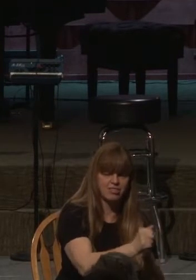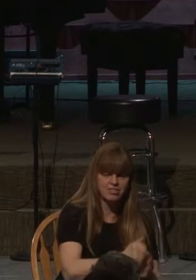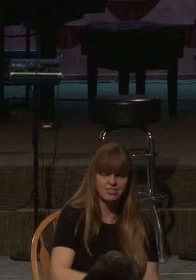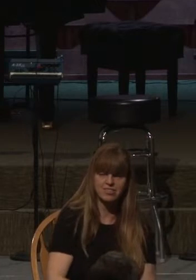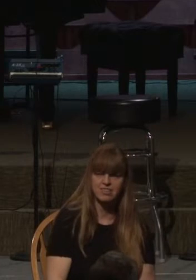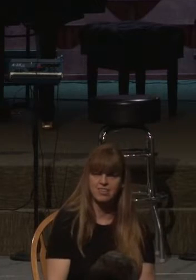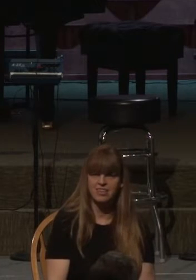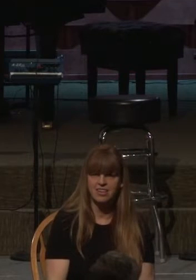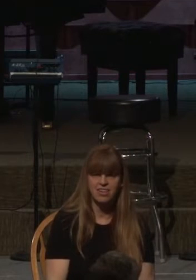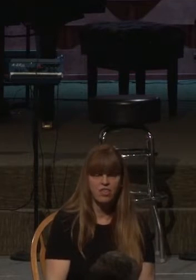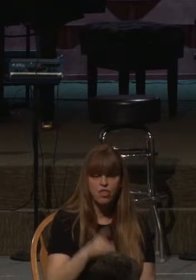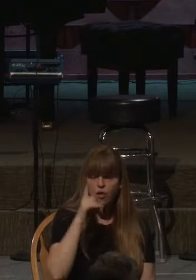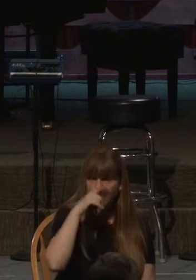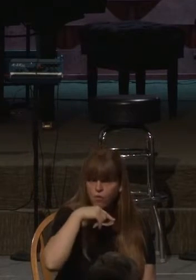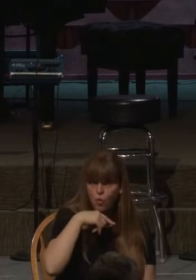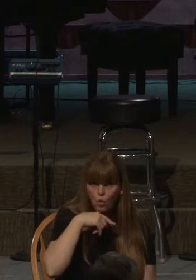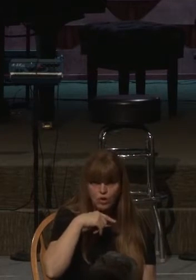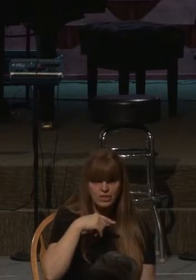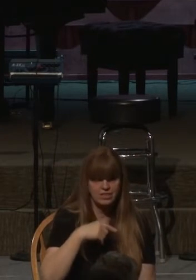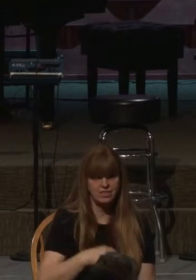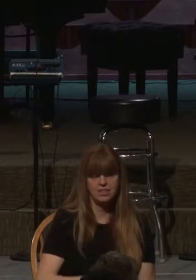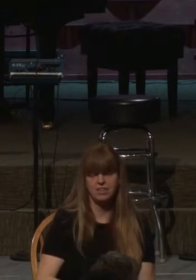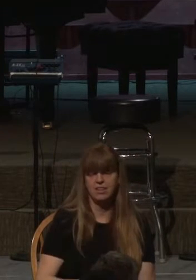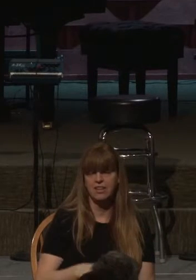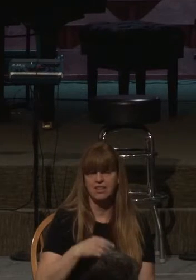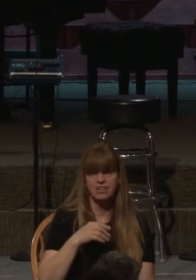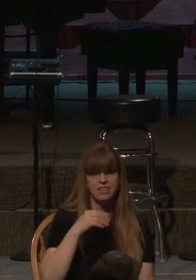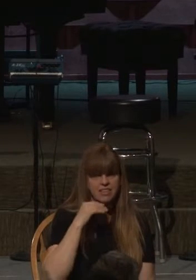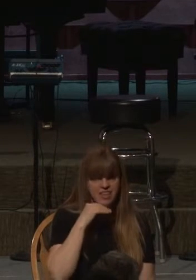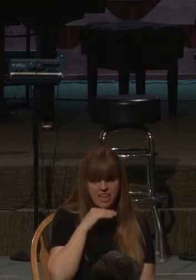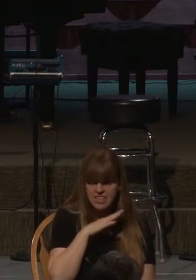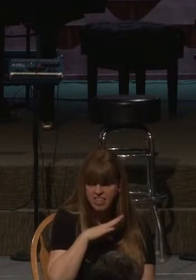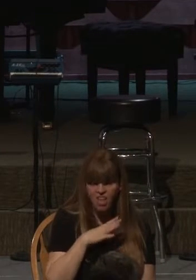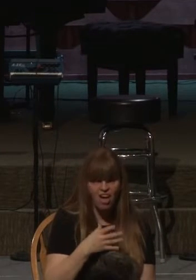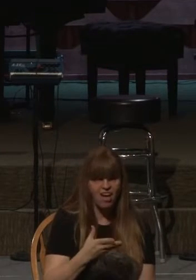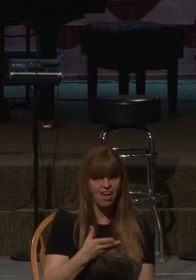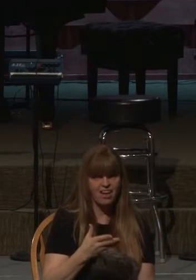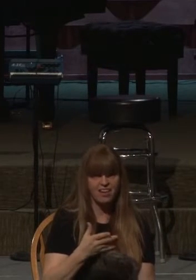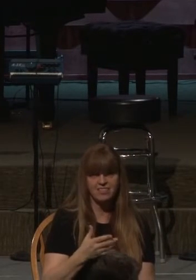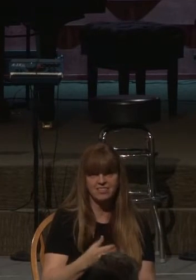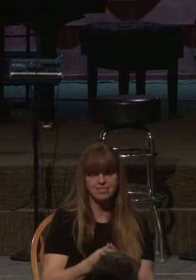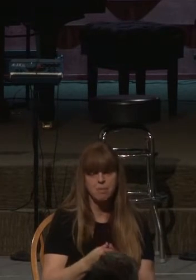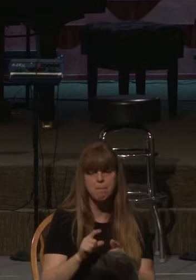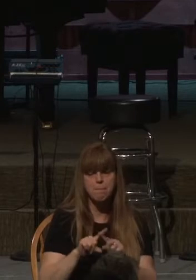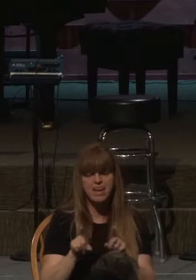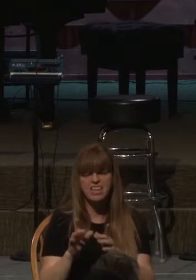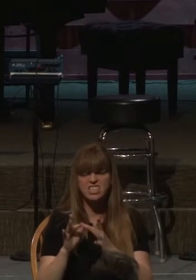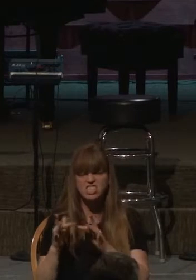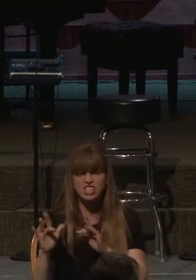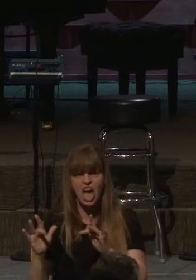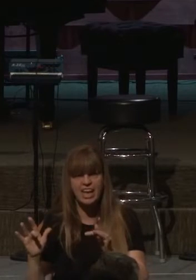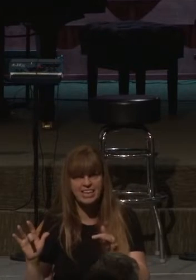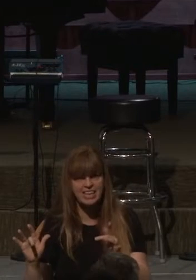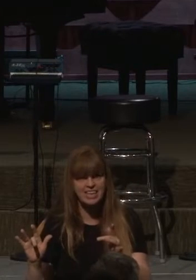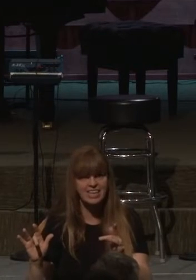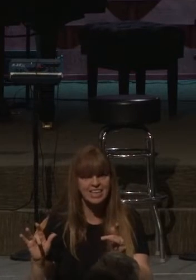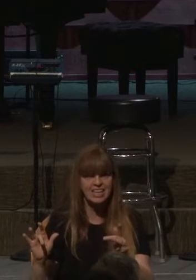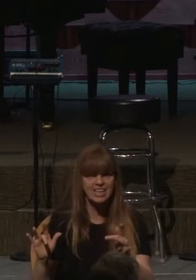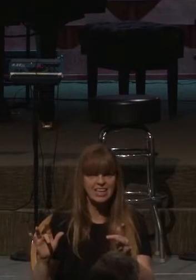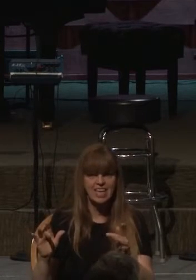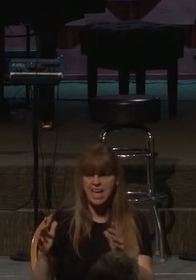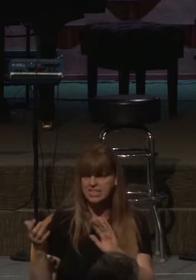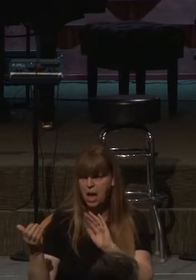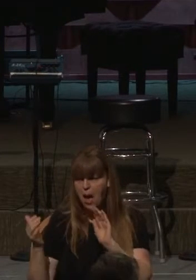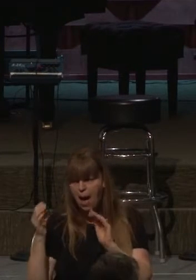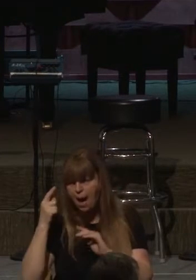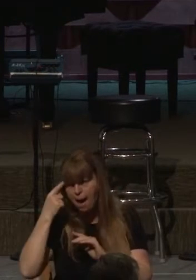You see, they're fooled. They're tricked by the new shiny coin. Its